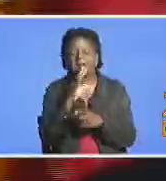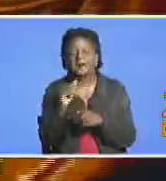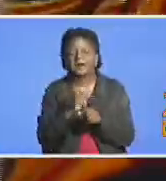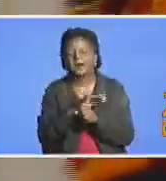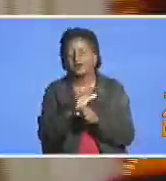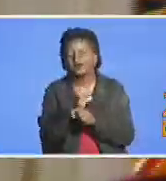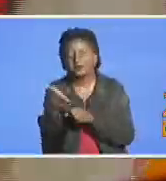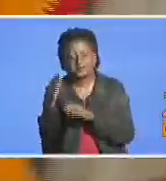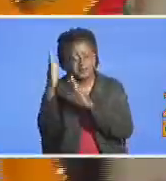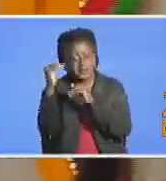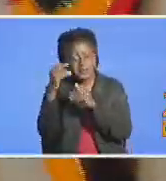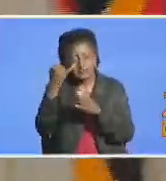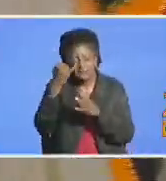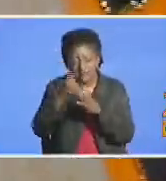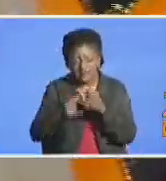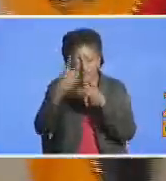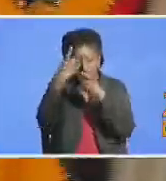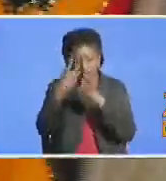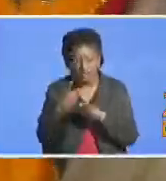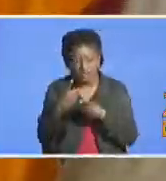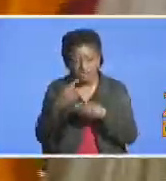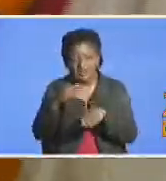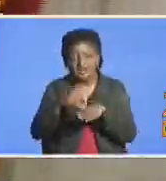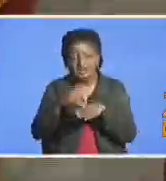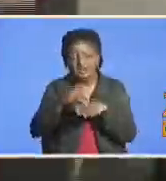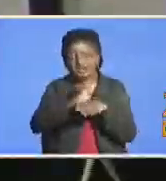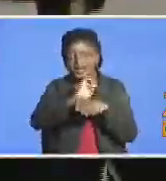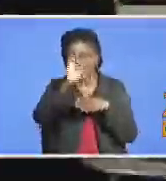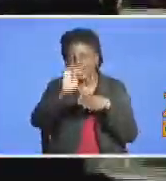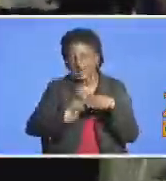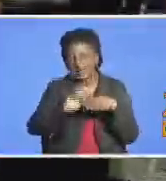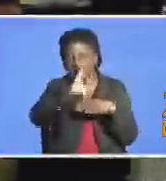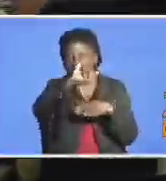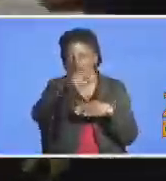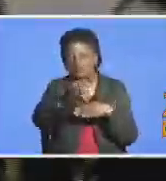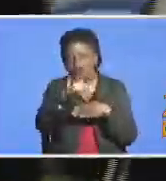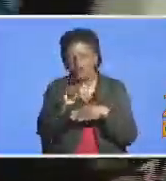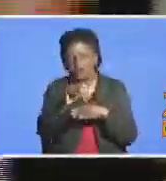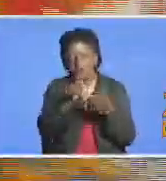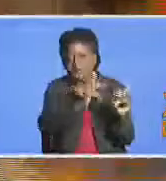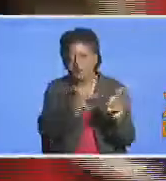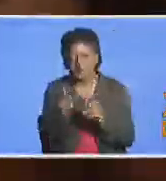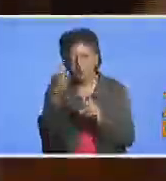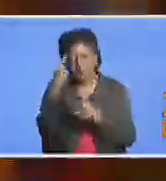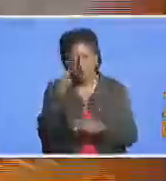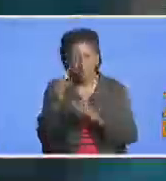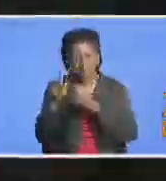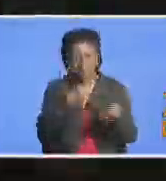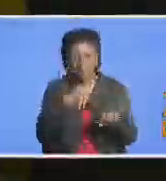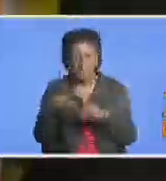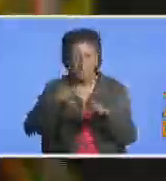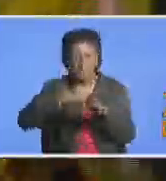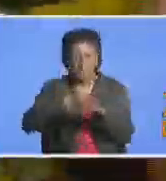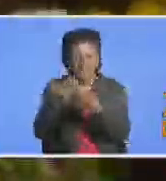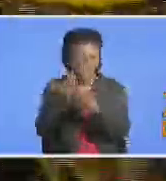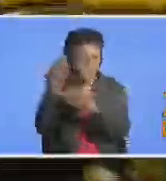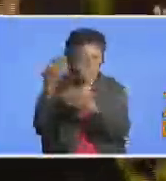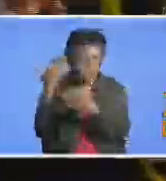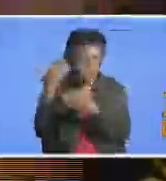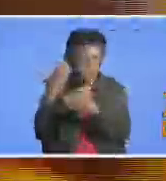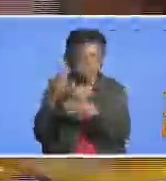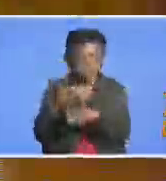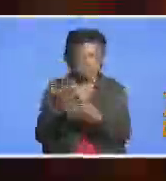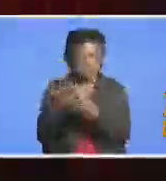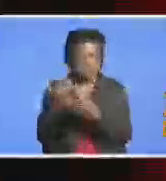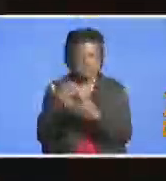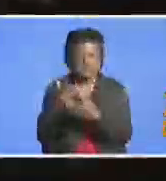final decision will come at the end of July. Preparation for parades usually start long in advance, so if a parade is to be held, Miller anticipates